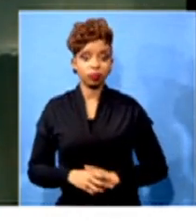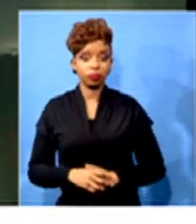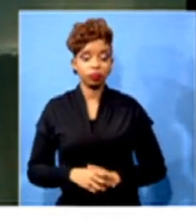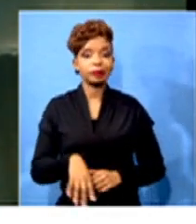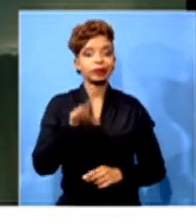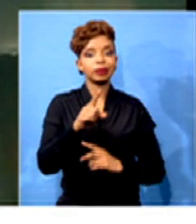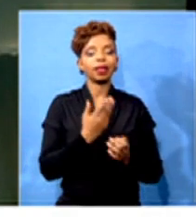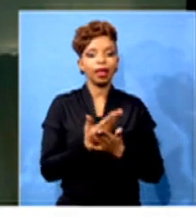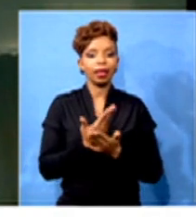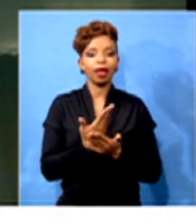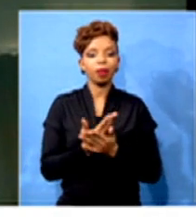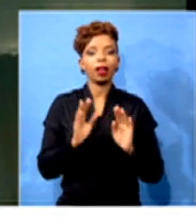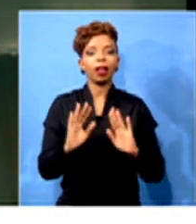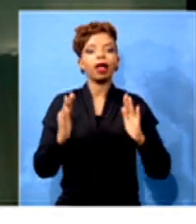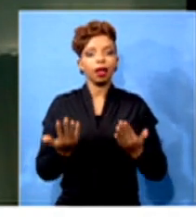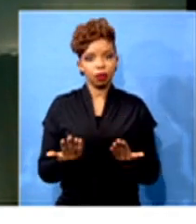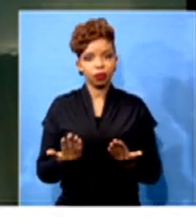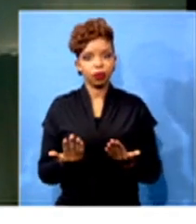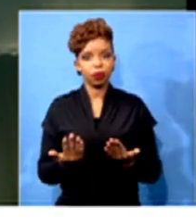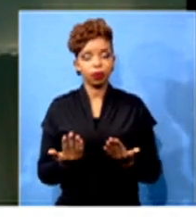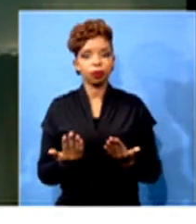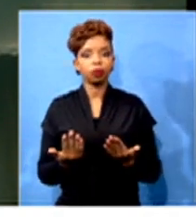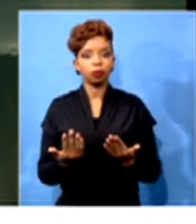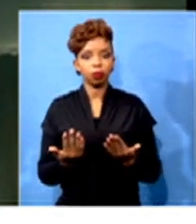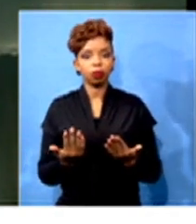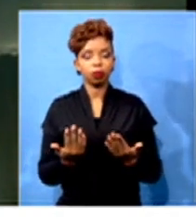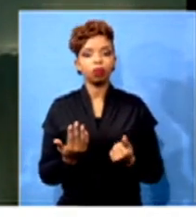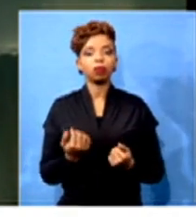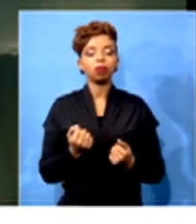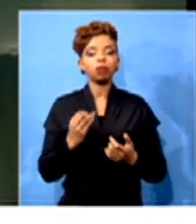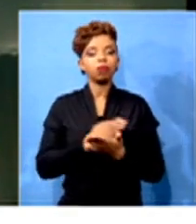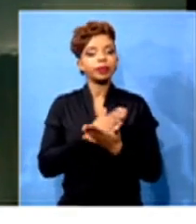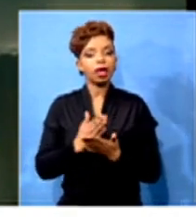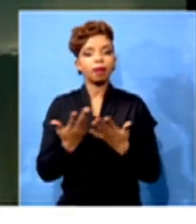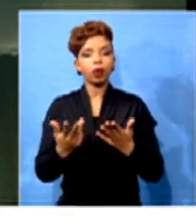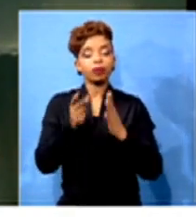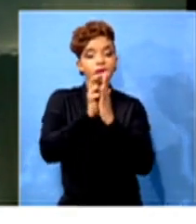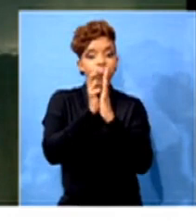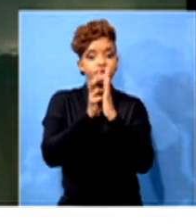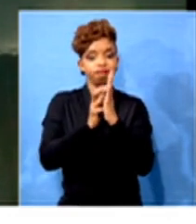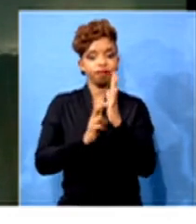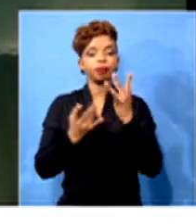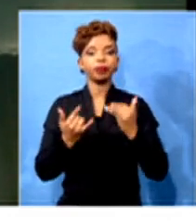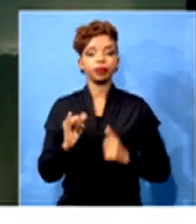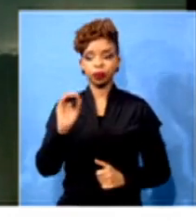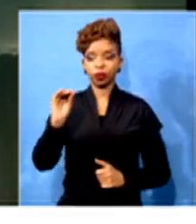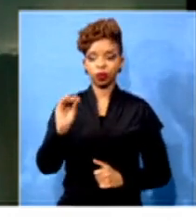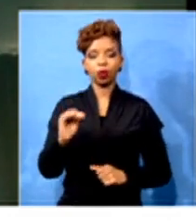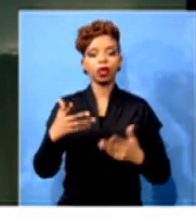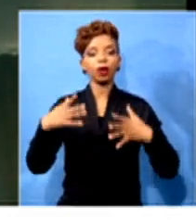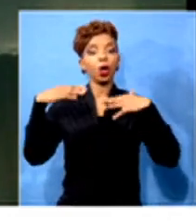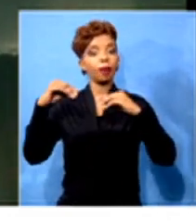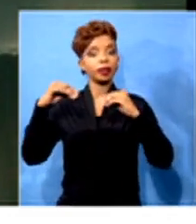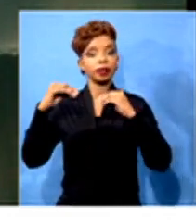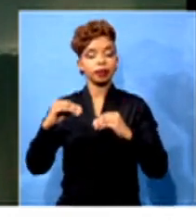either incentivize users to relax some of the current regulations that are inhibiting businesses to do this